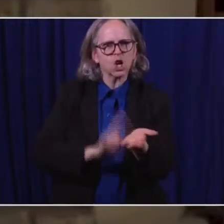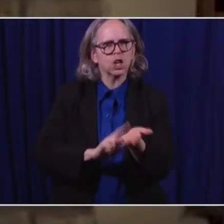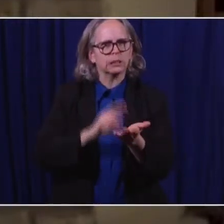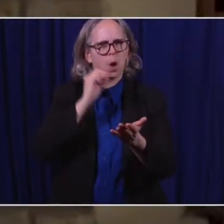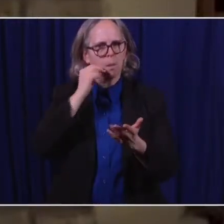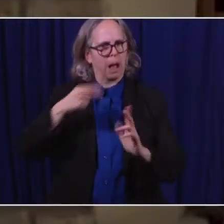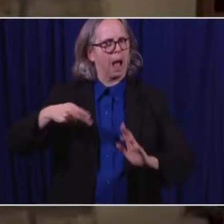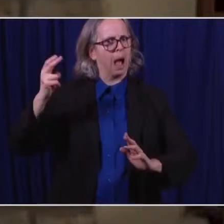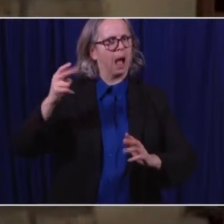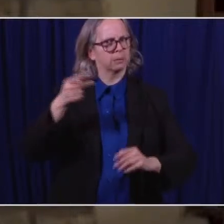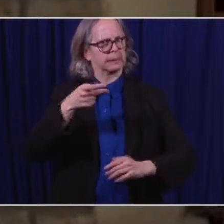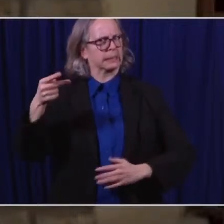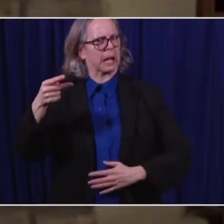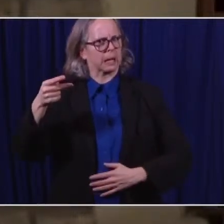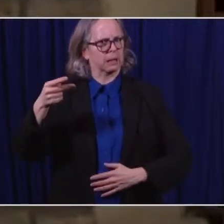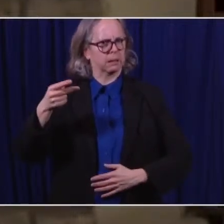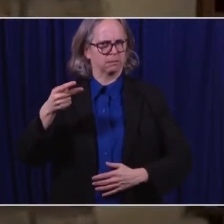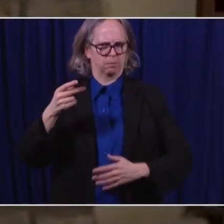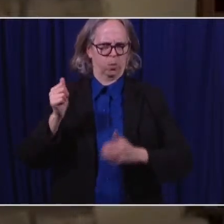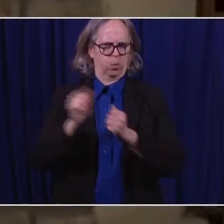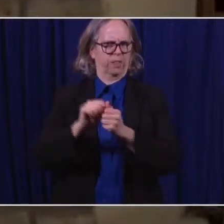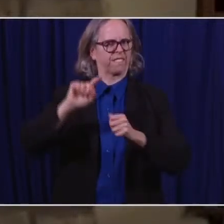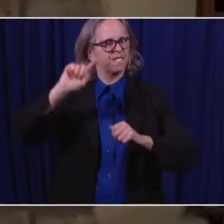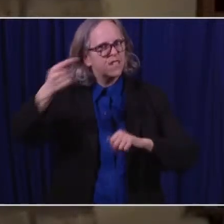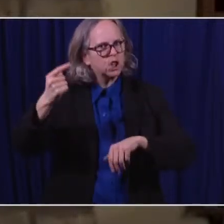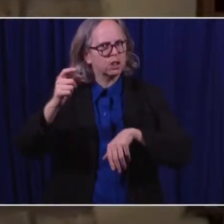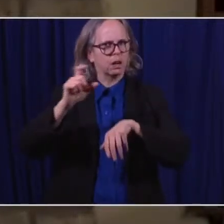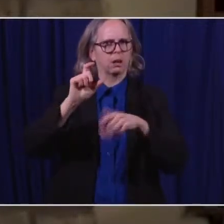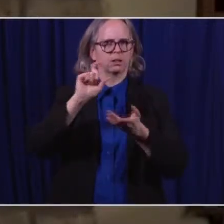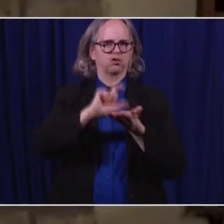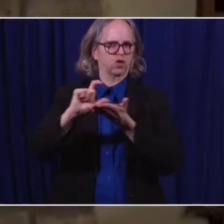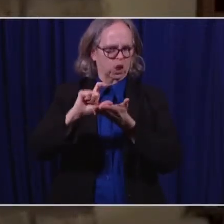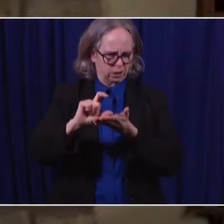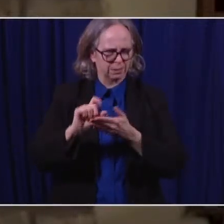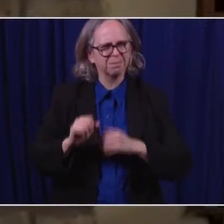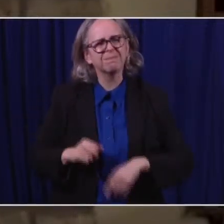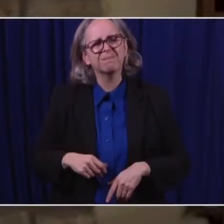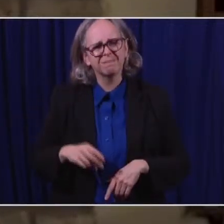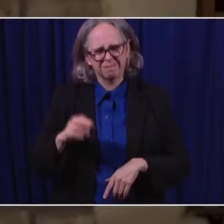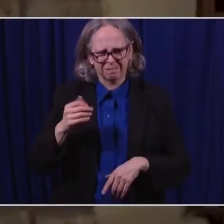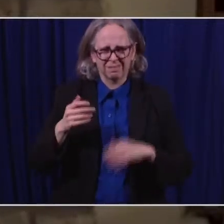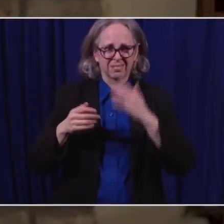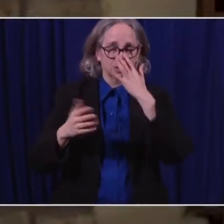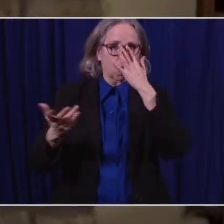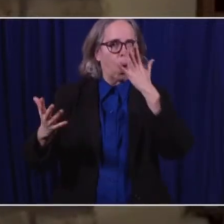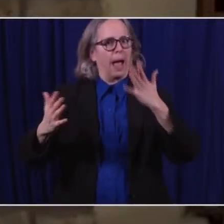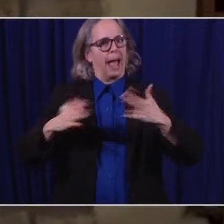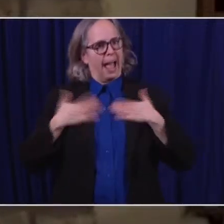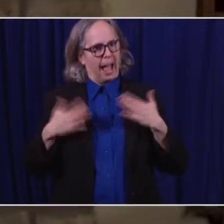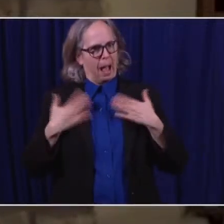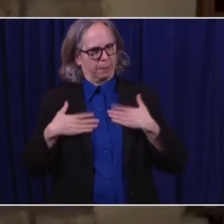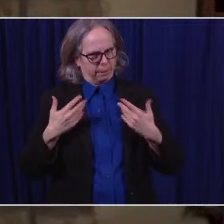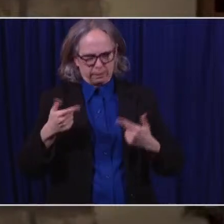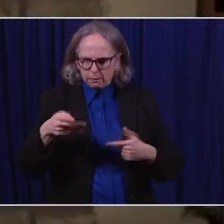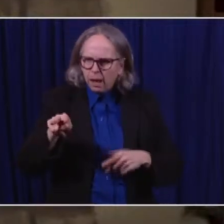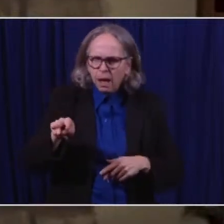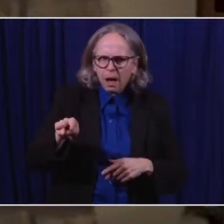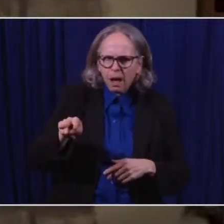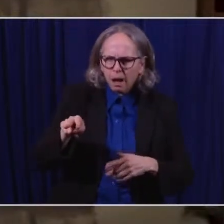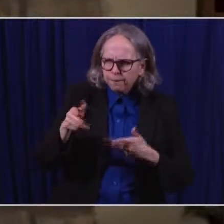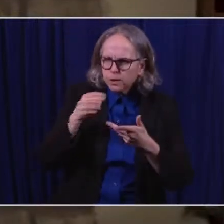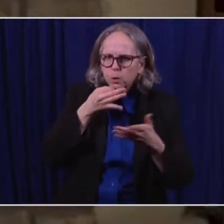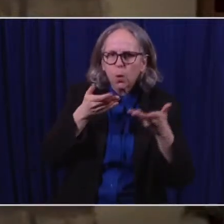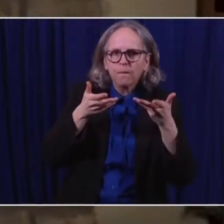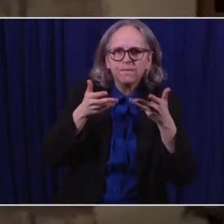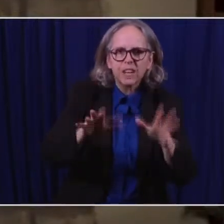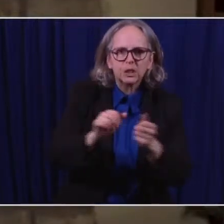dose. And, we're happy that to be able to, have those done. Assisted living,